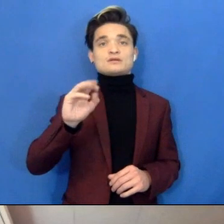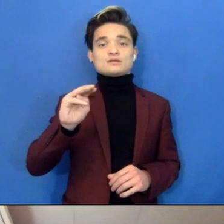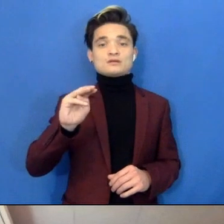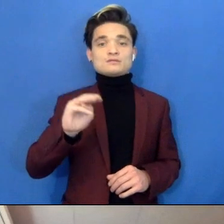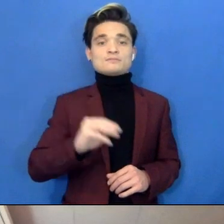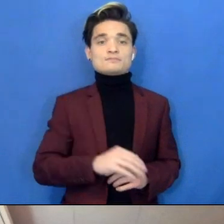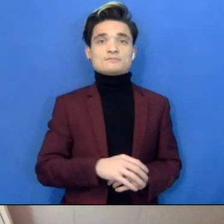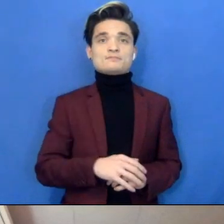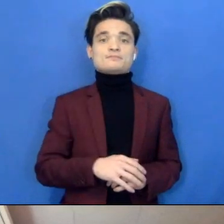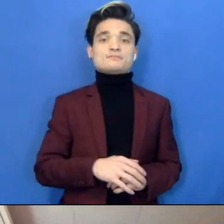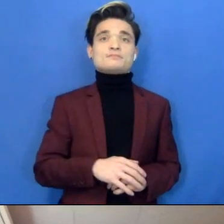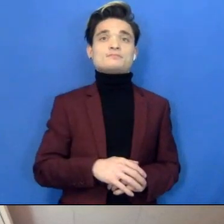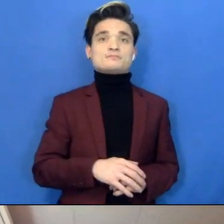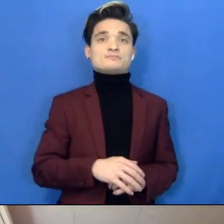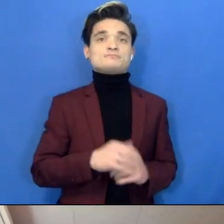point. And Felipe?